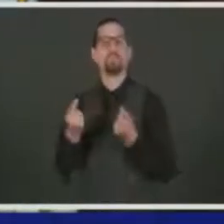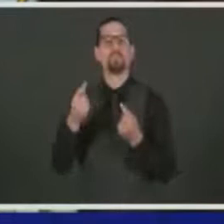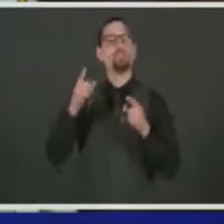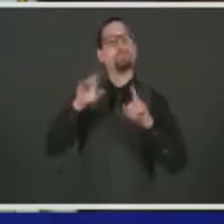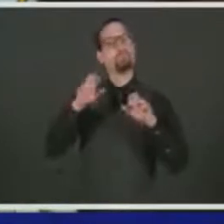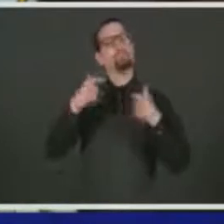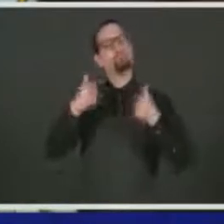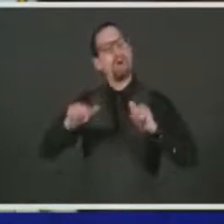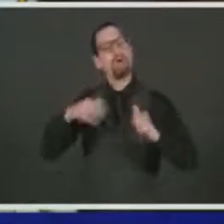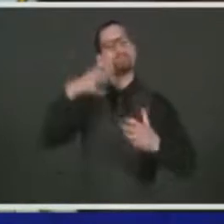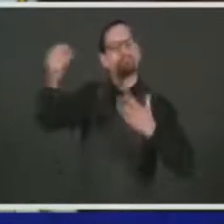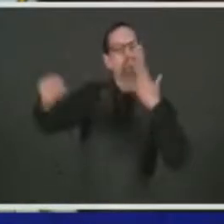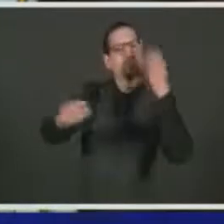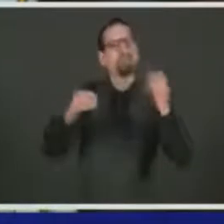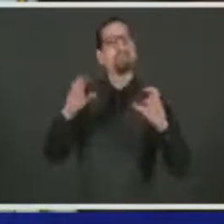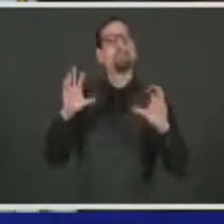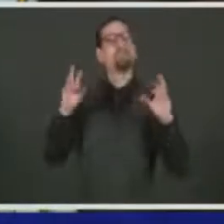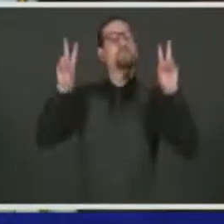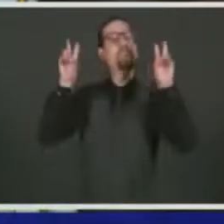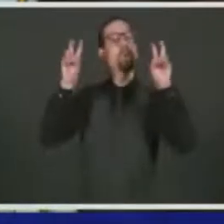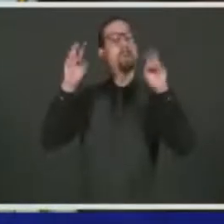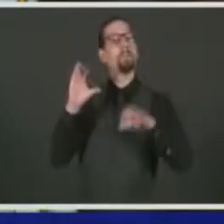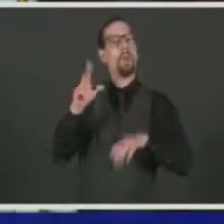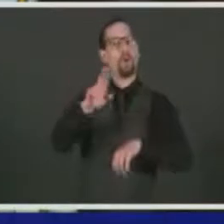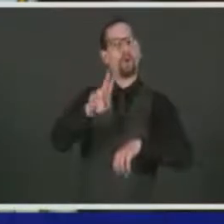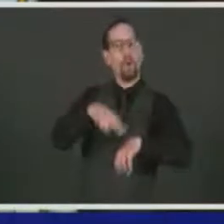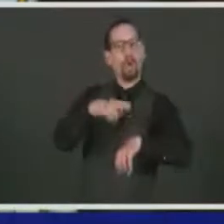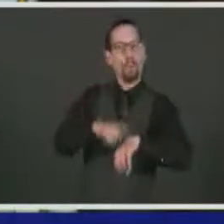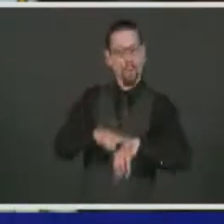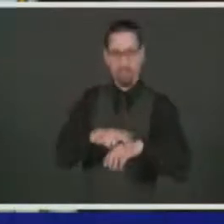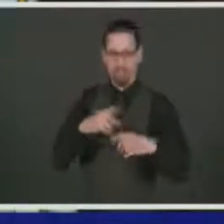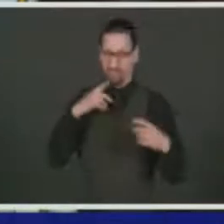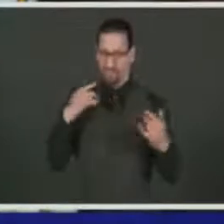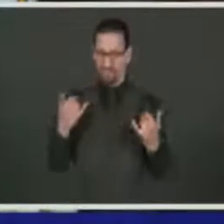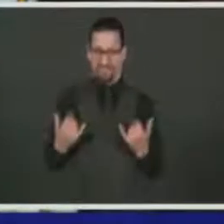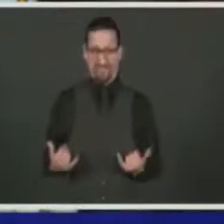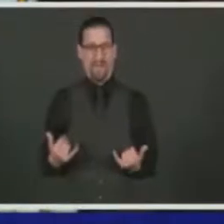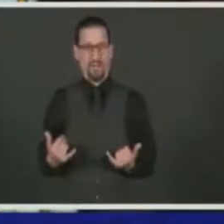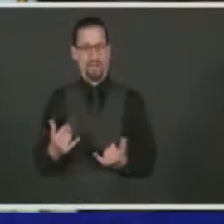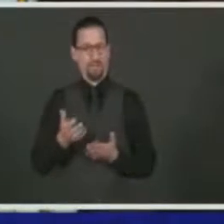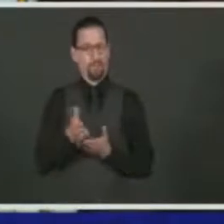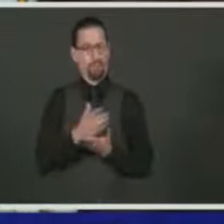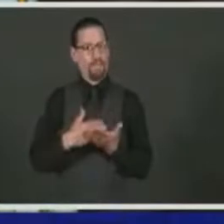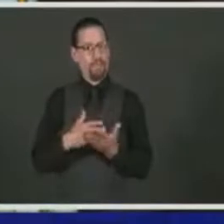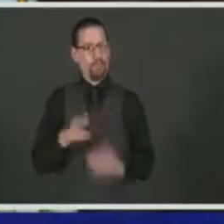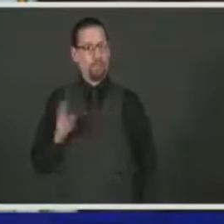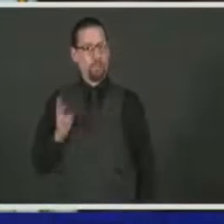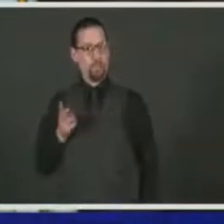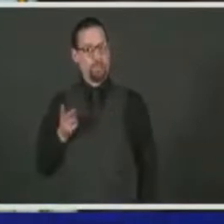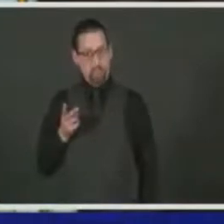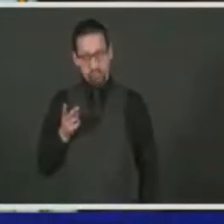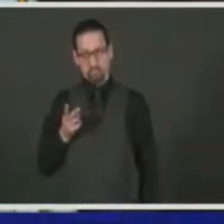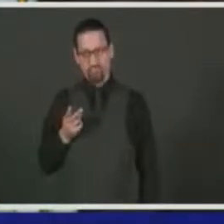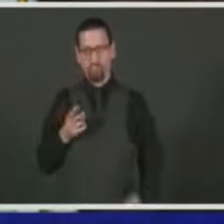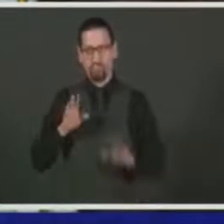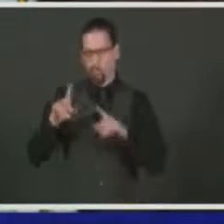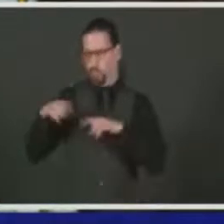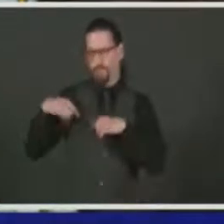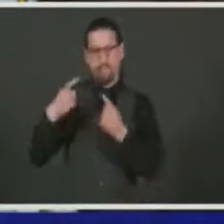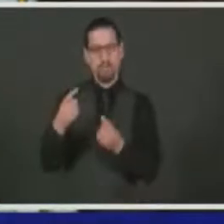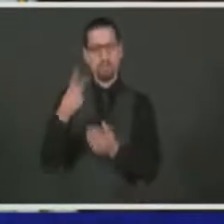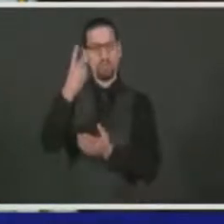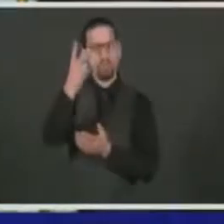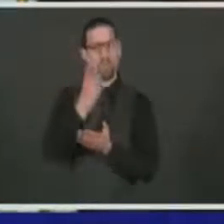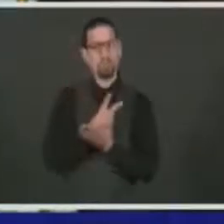We have been in phase 2 for about 2 weeks, and so I'm frequently being asked, what will phase 3